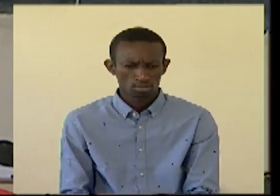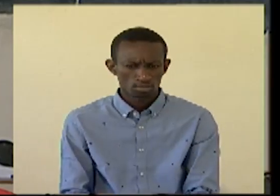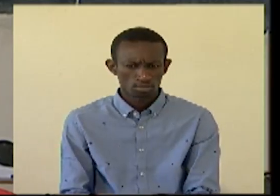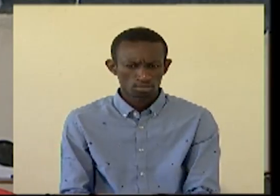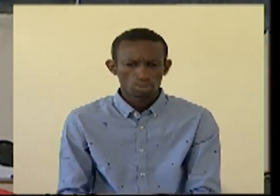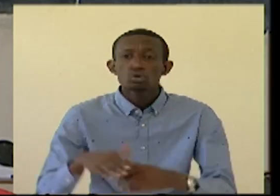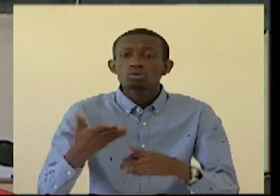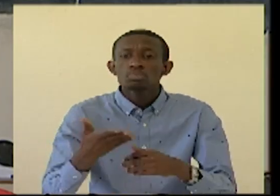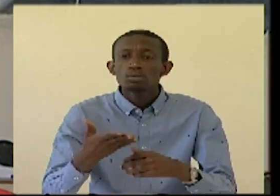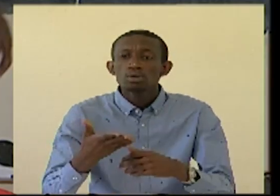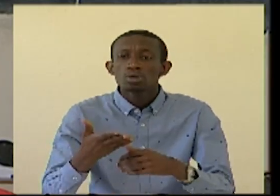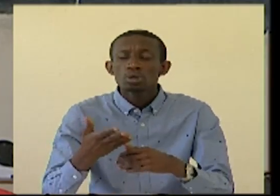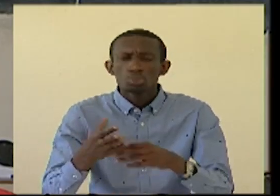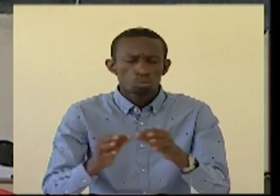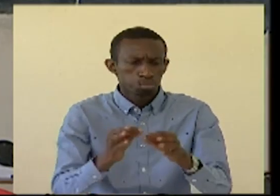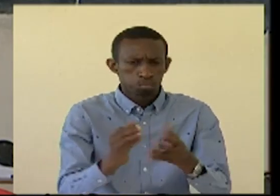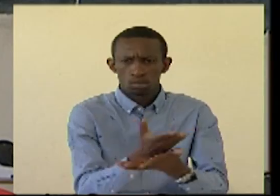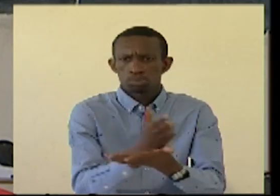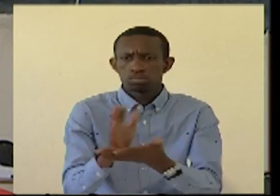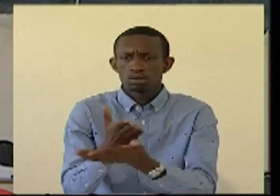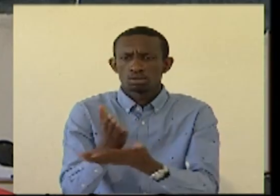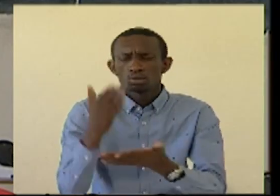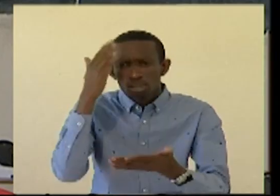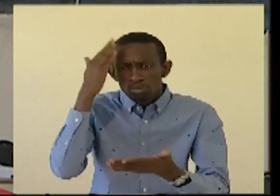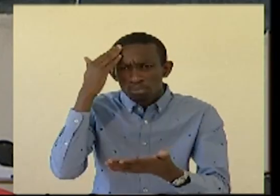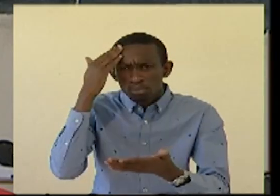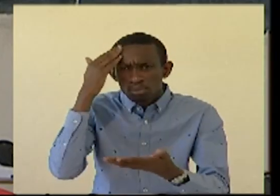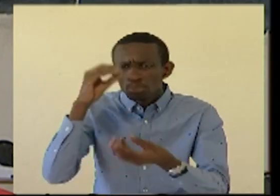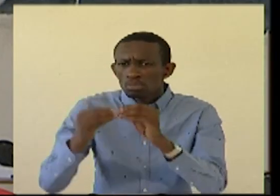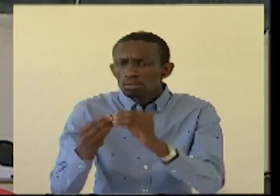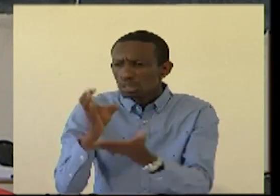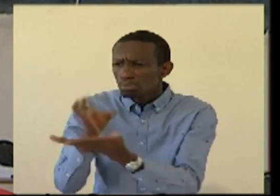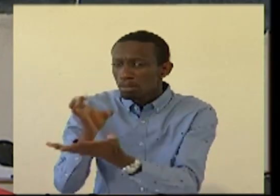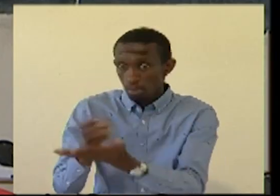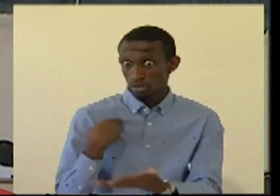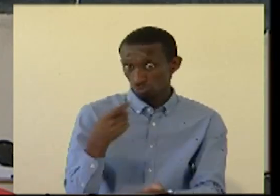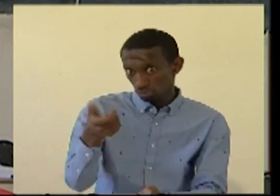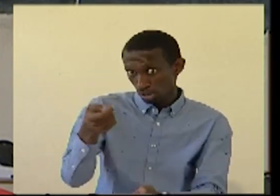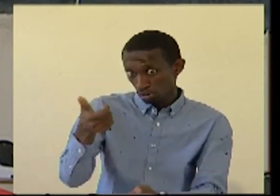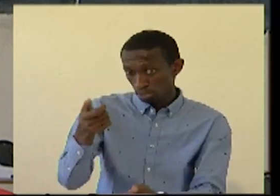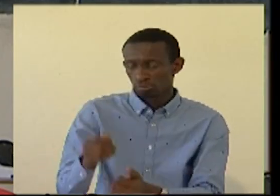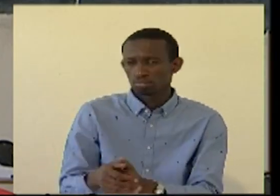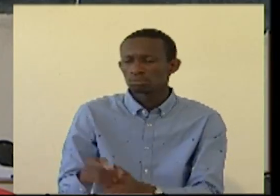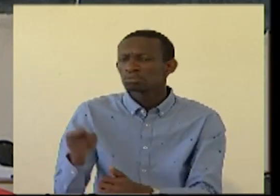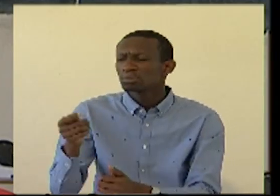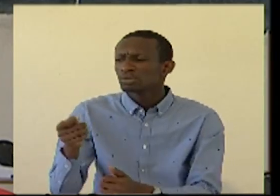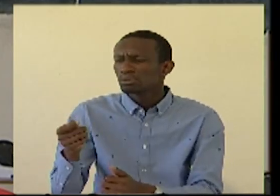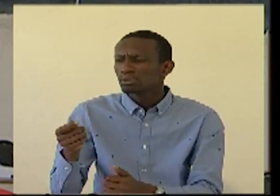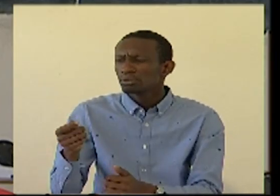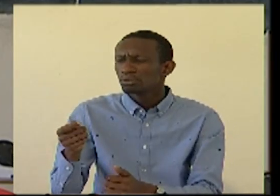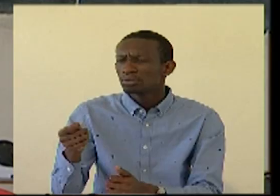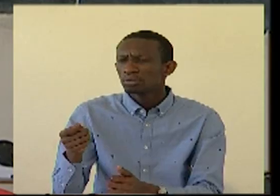immediately determine or deduce the number of cups you have bought without going